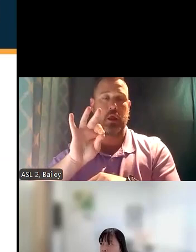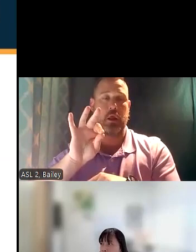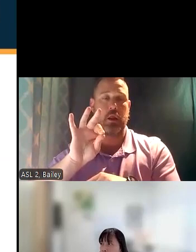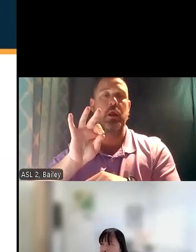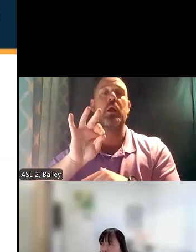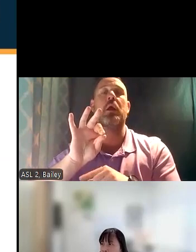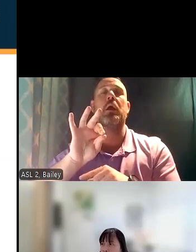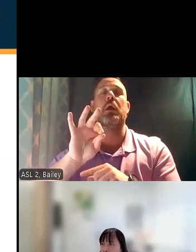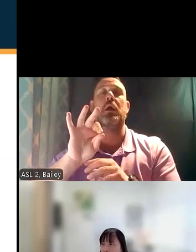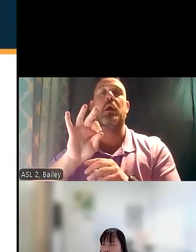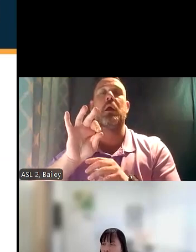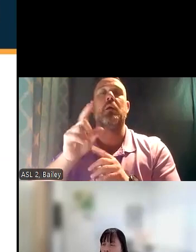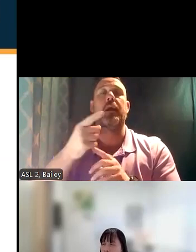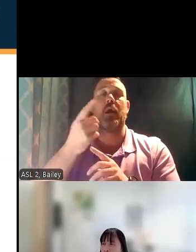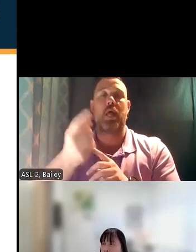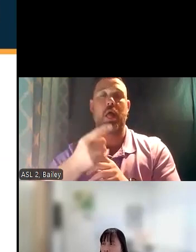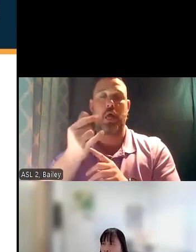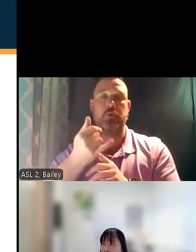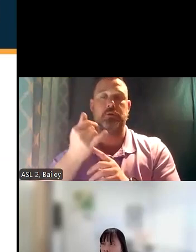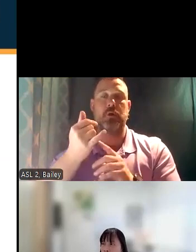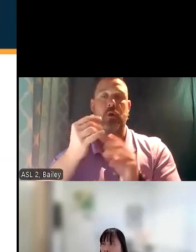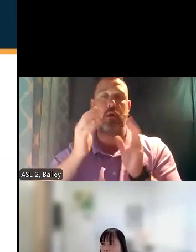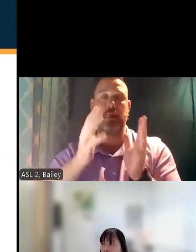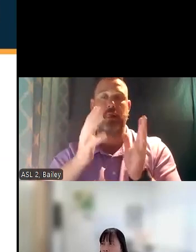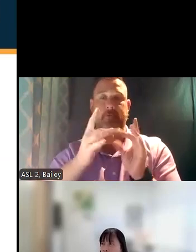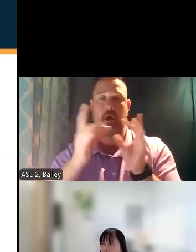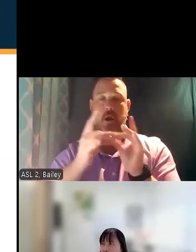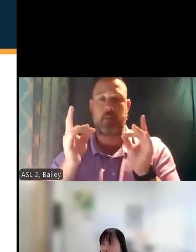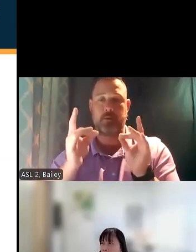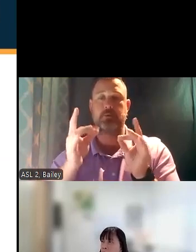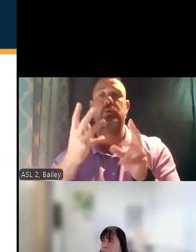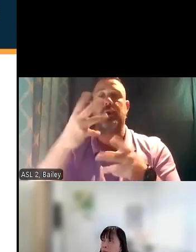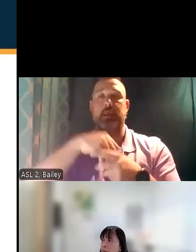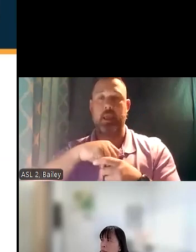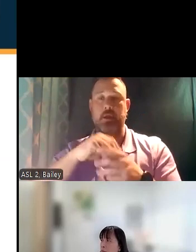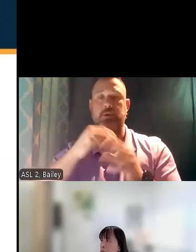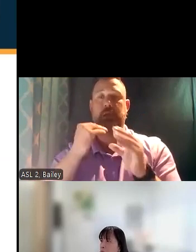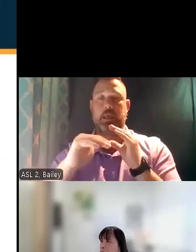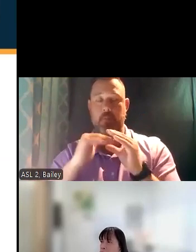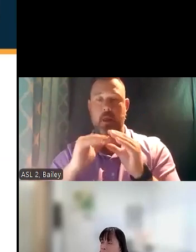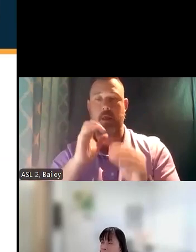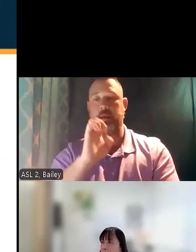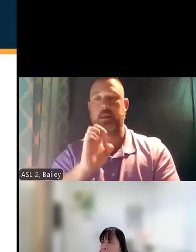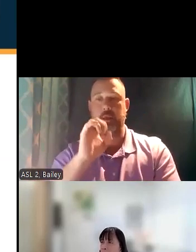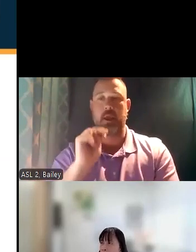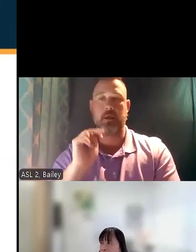always leave comments, written comments to our Engage email box, which is